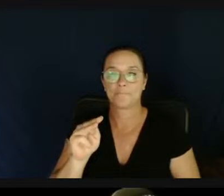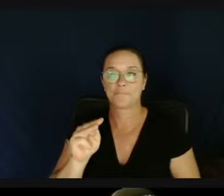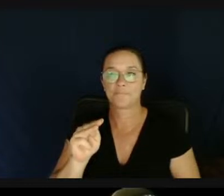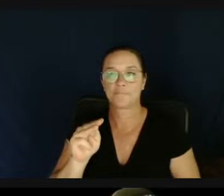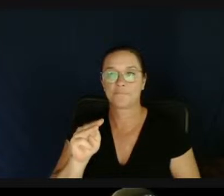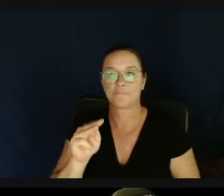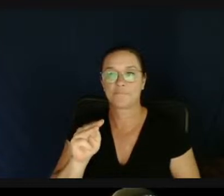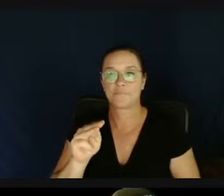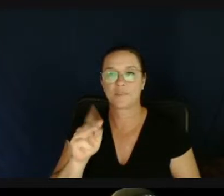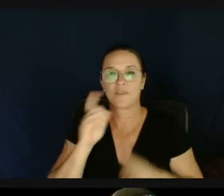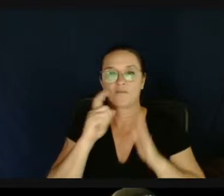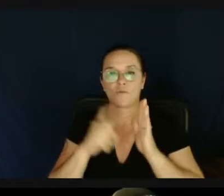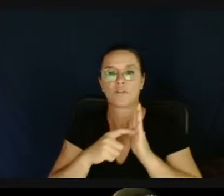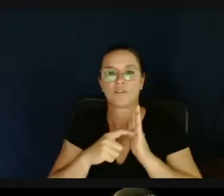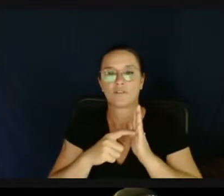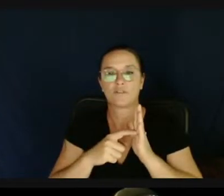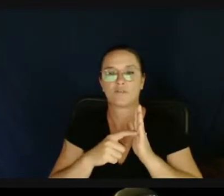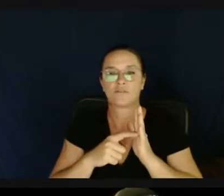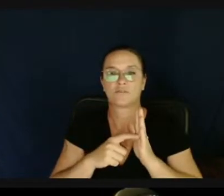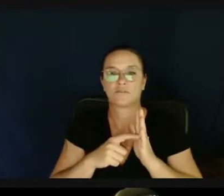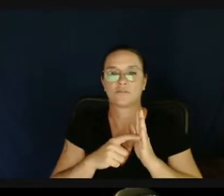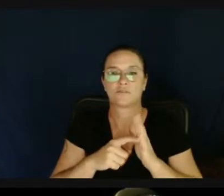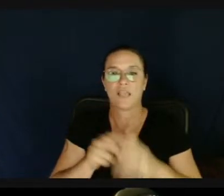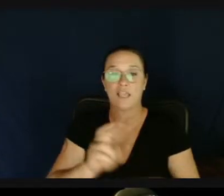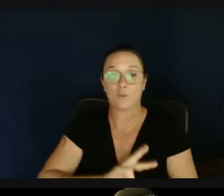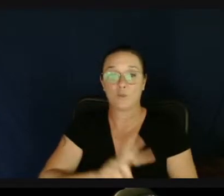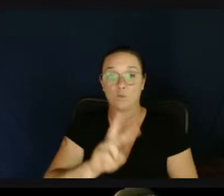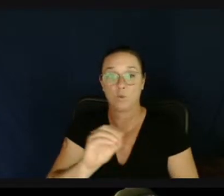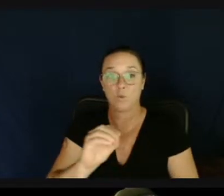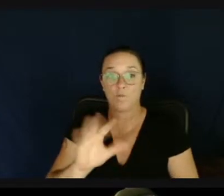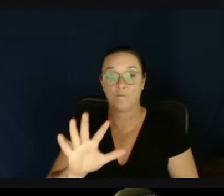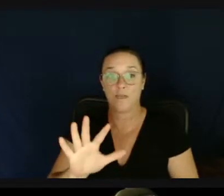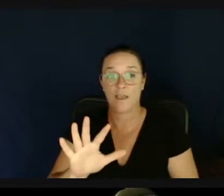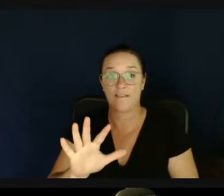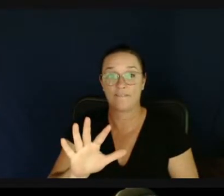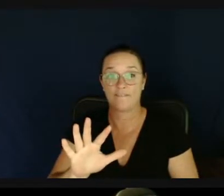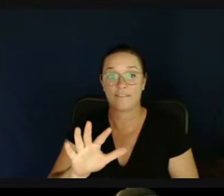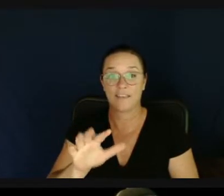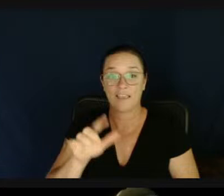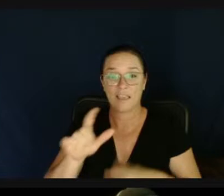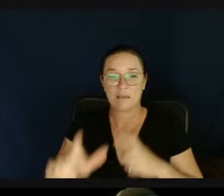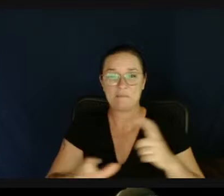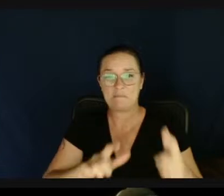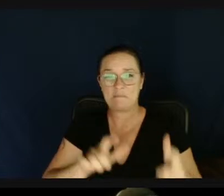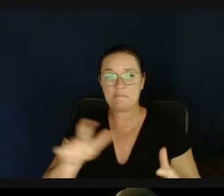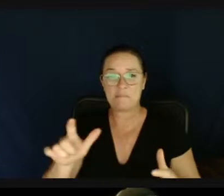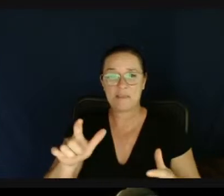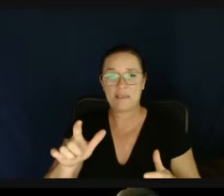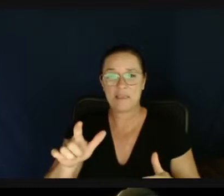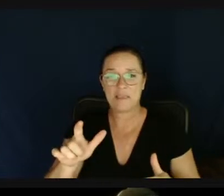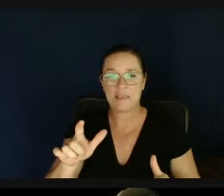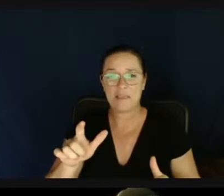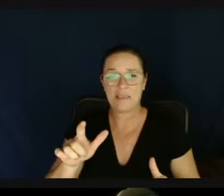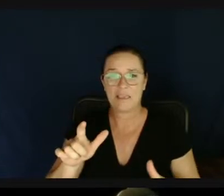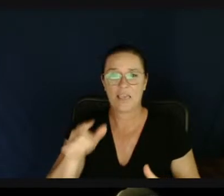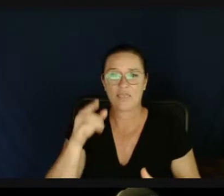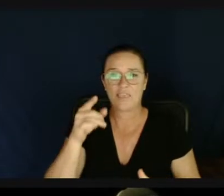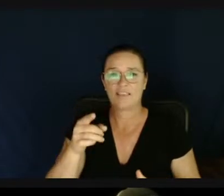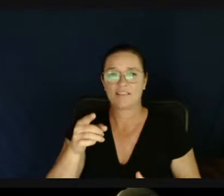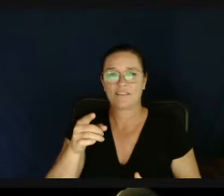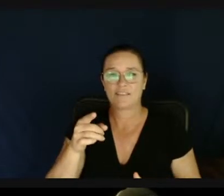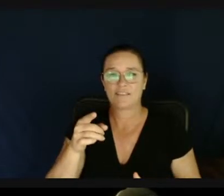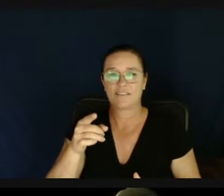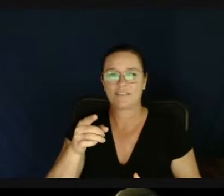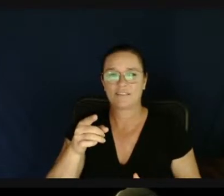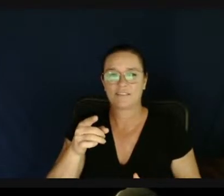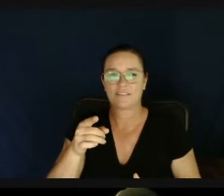And they noted how it was really by 2:05 p.m. that the fountain got really high. So here, this lower image is at, is there a